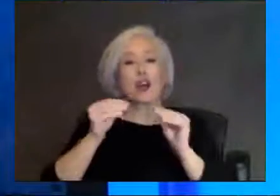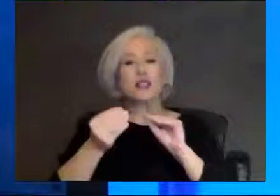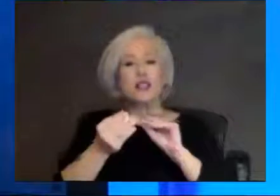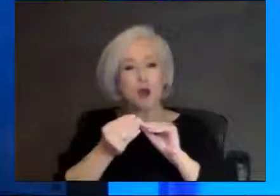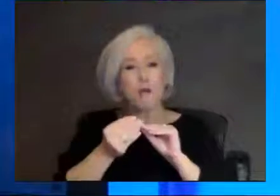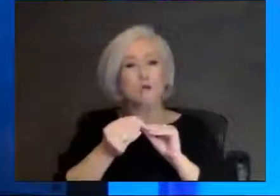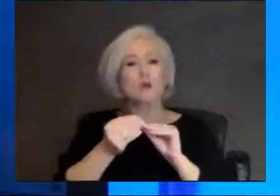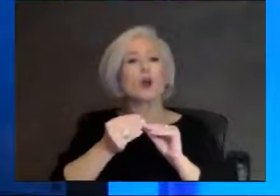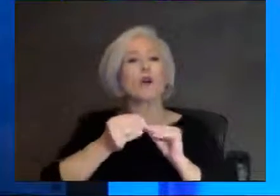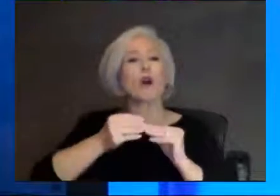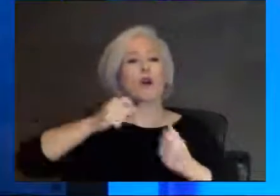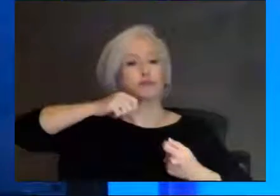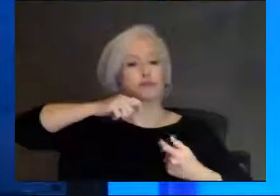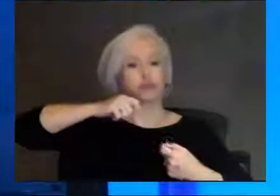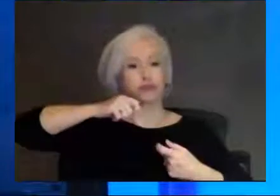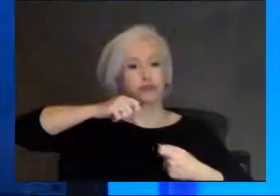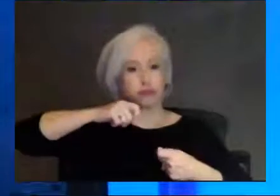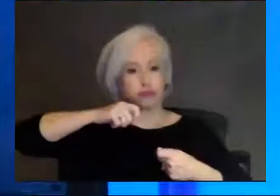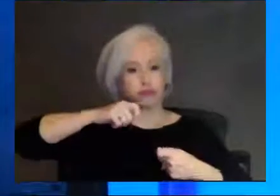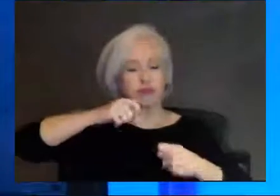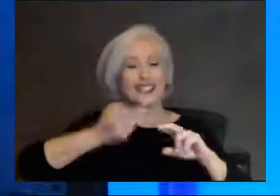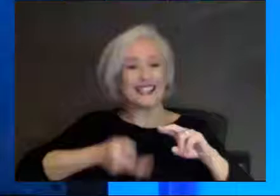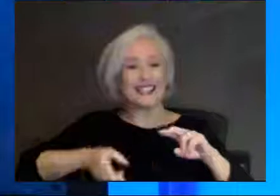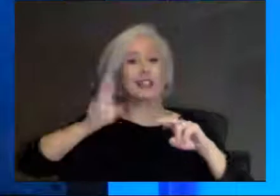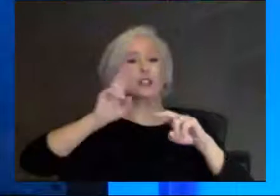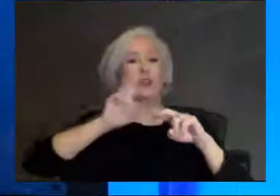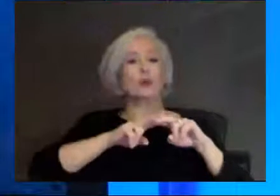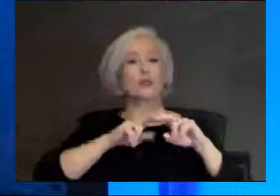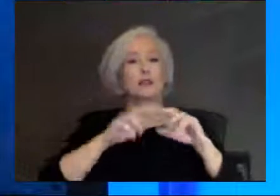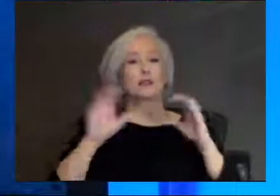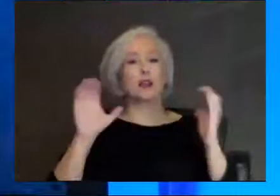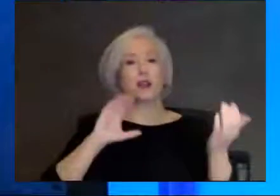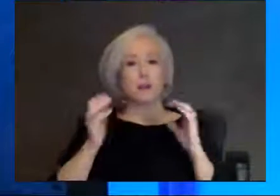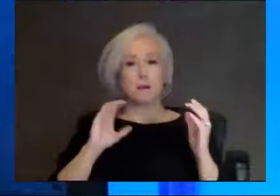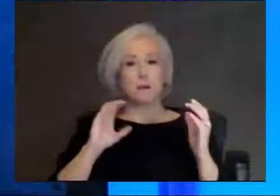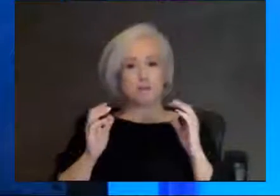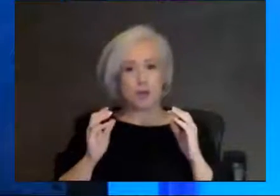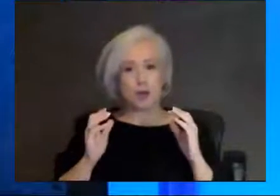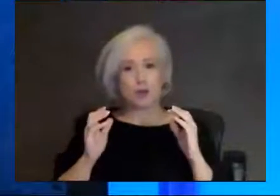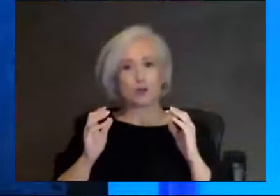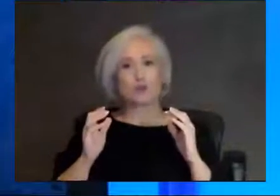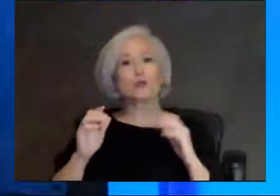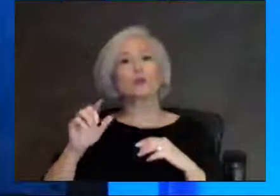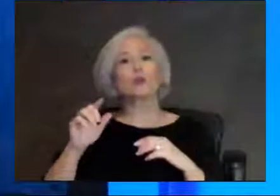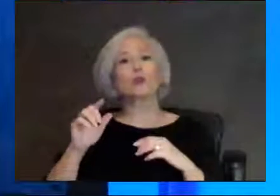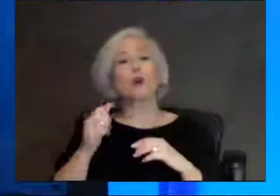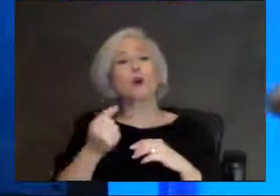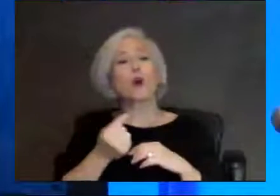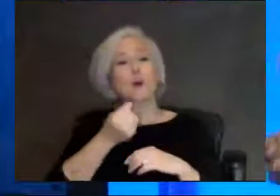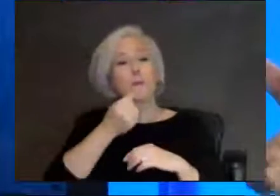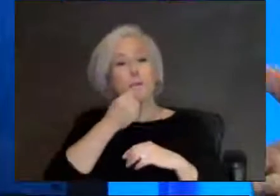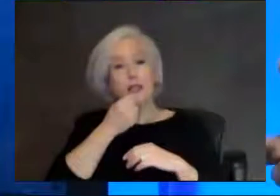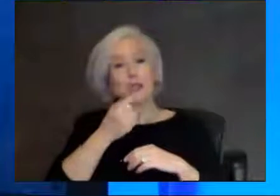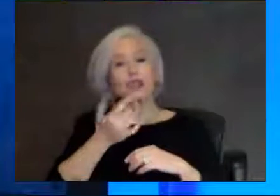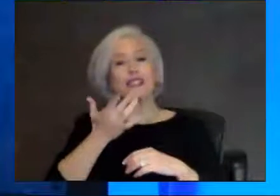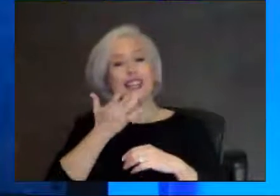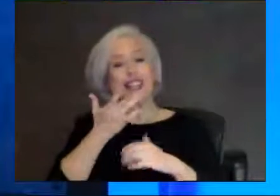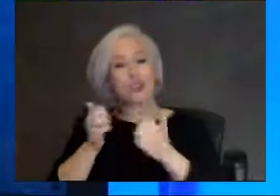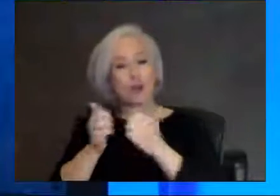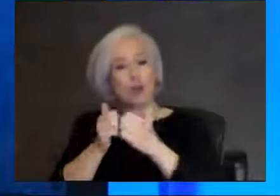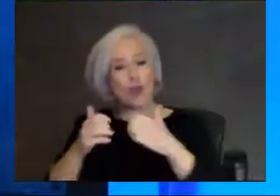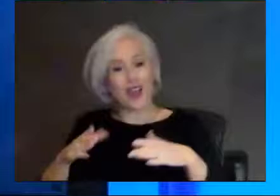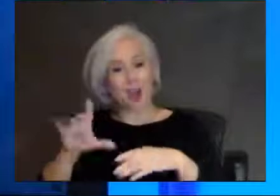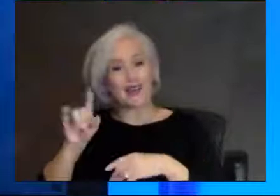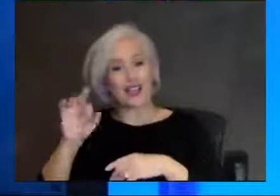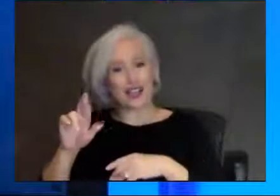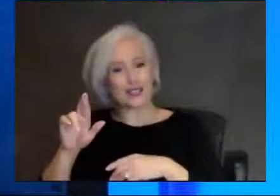colon cancer as well, while in normal colon there are very few beta taste receptors are present. So with that, and then I interacted